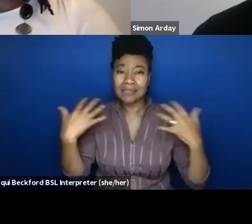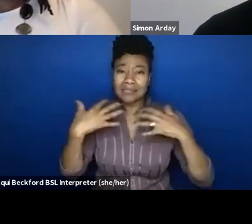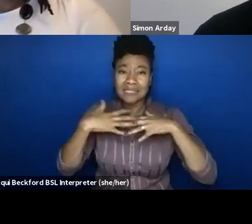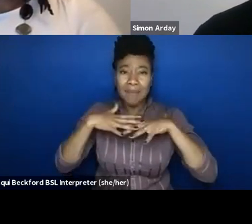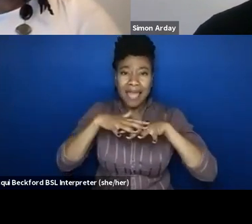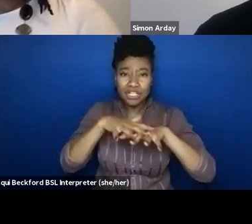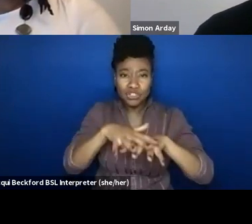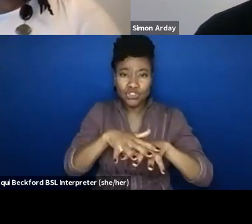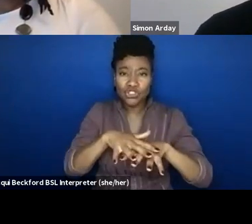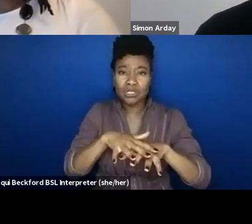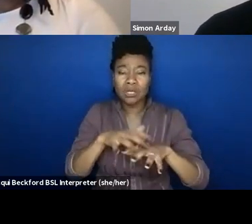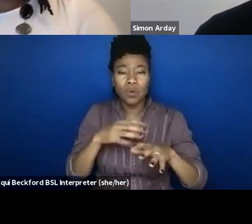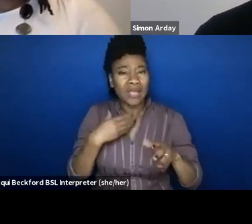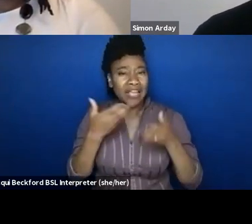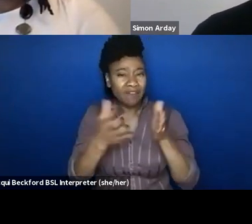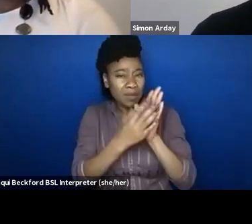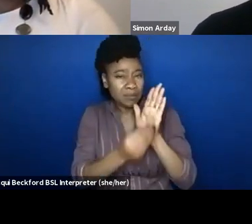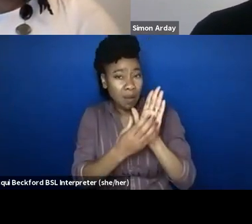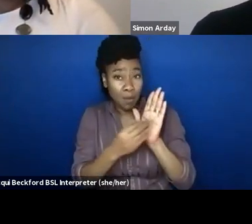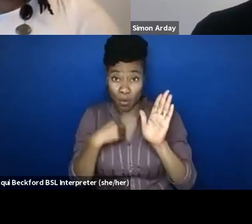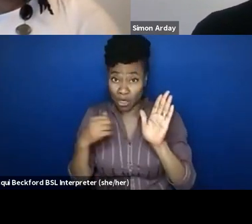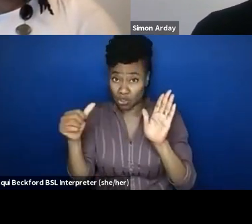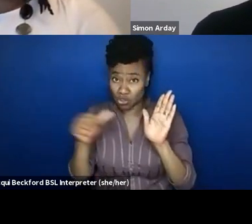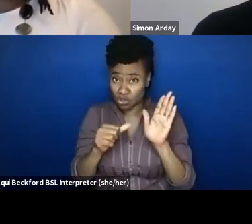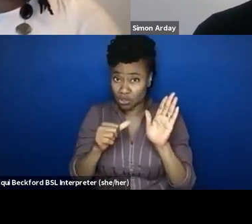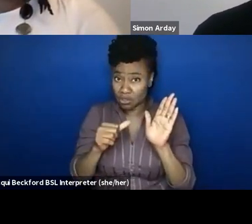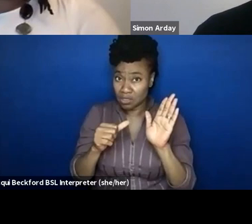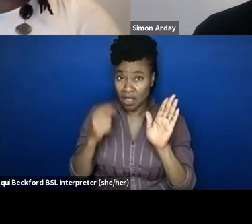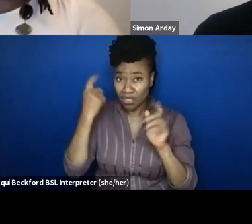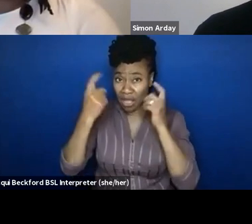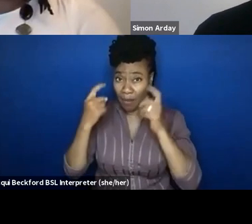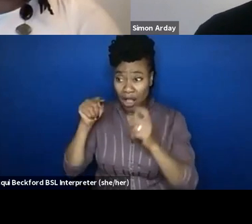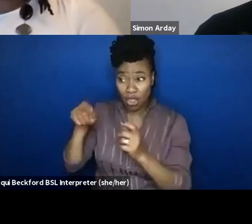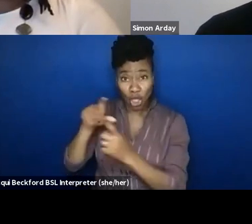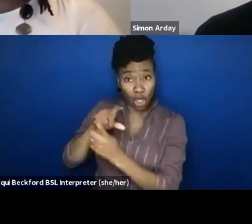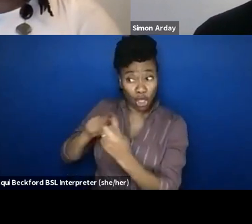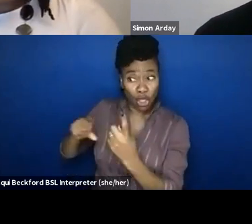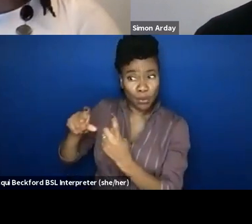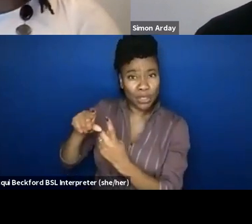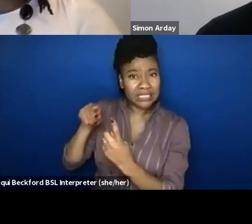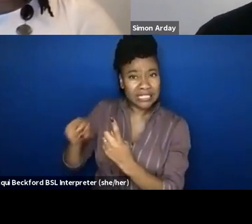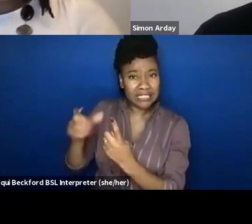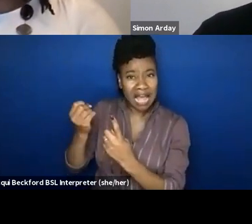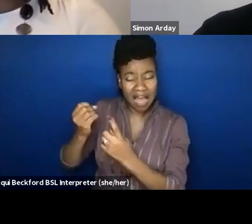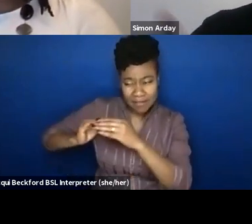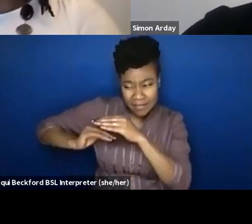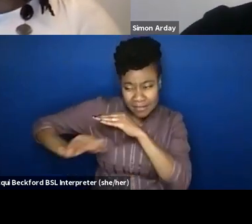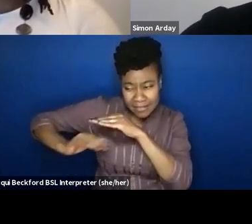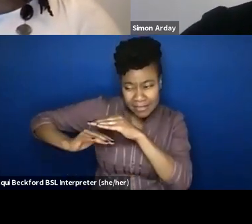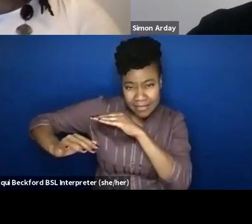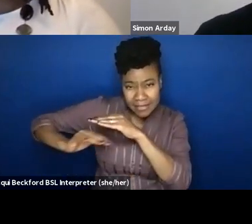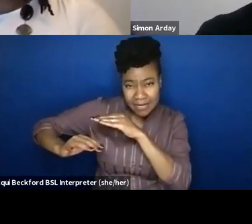examples, are we basing those examples within the communities and the kind of nuances and the complexities that people are going to